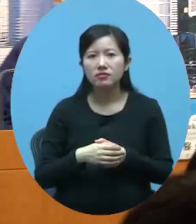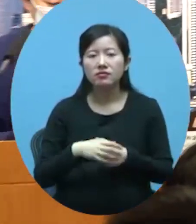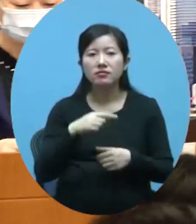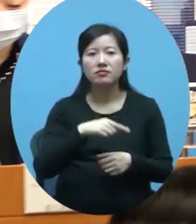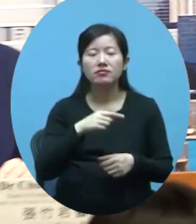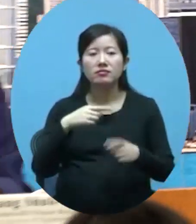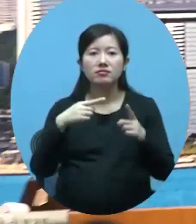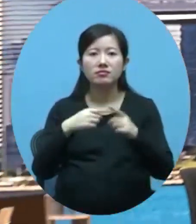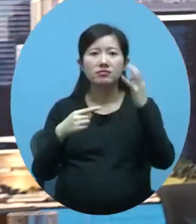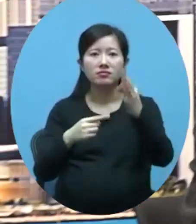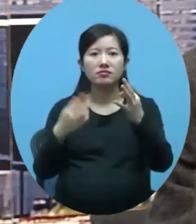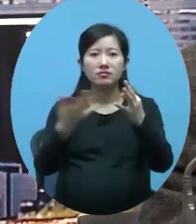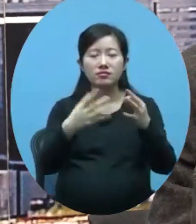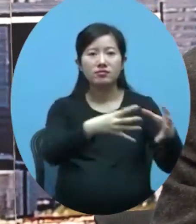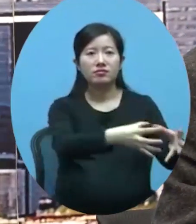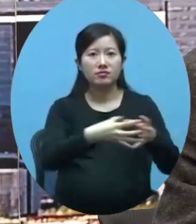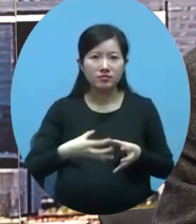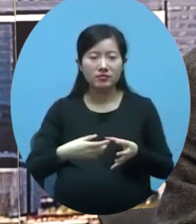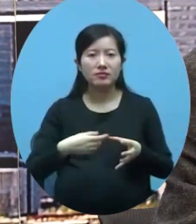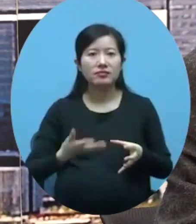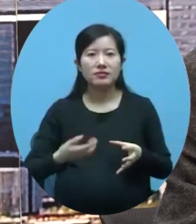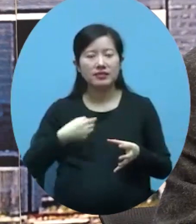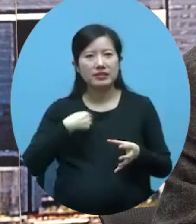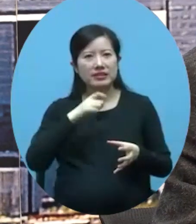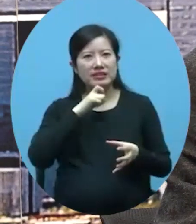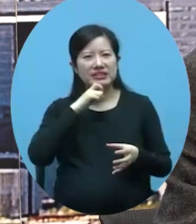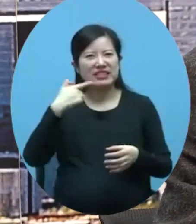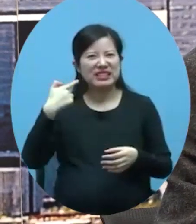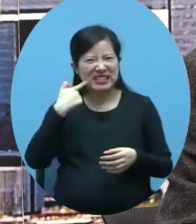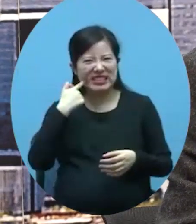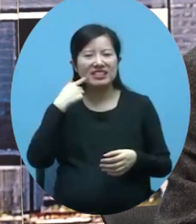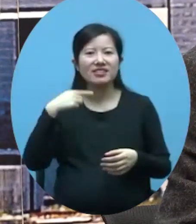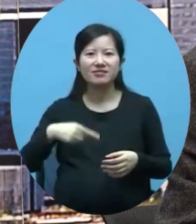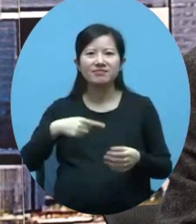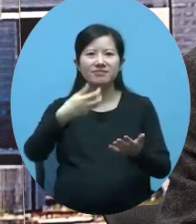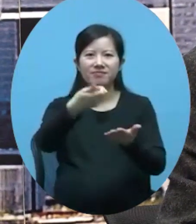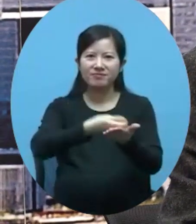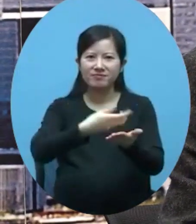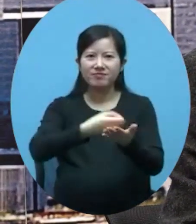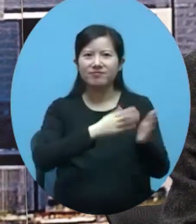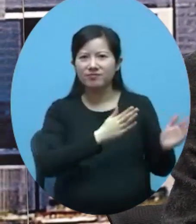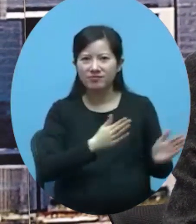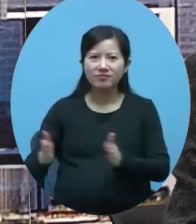stringent steps before transferring back to Hong Kong first of all they all have to